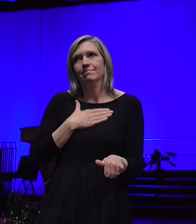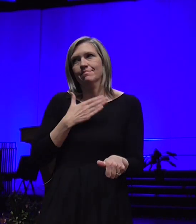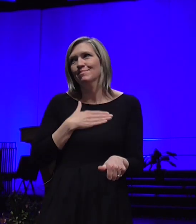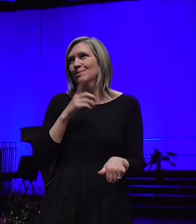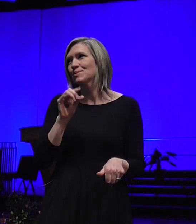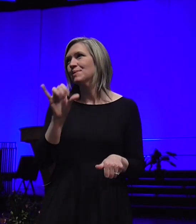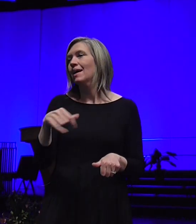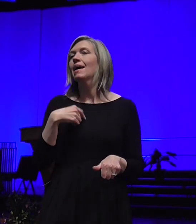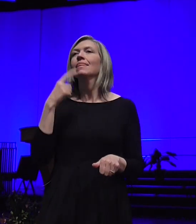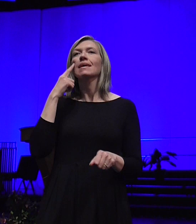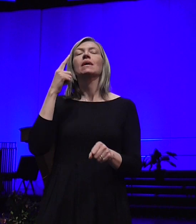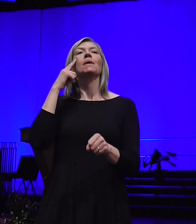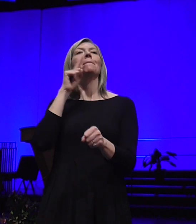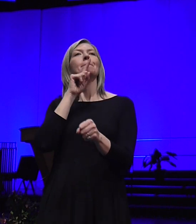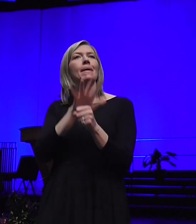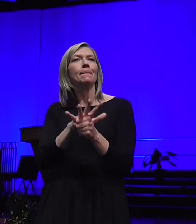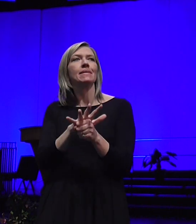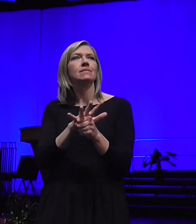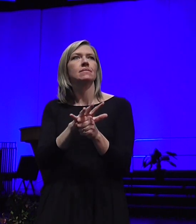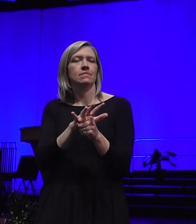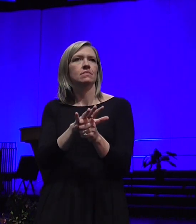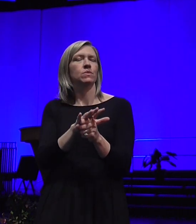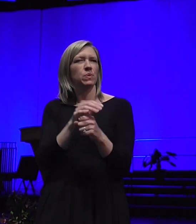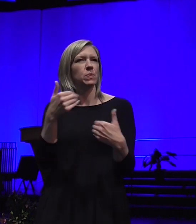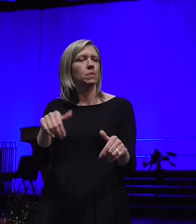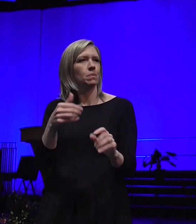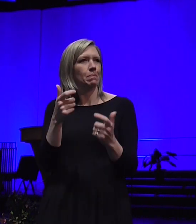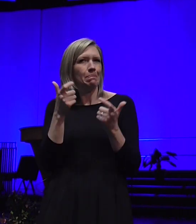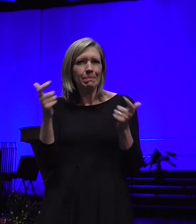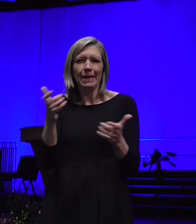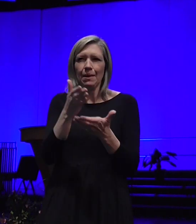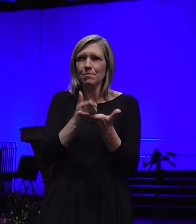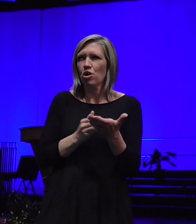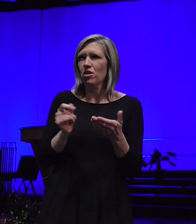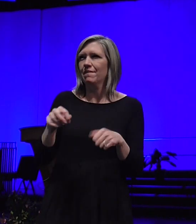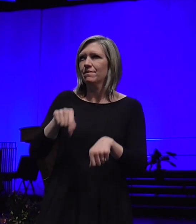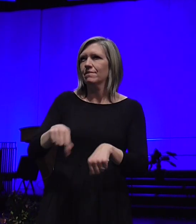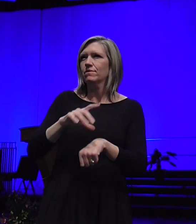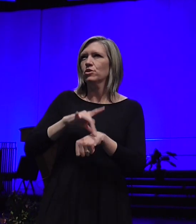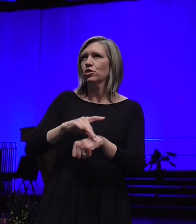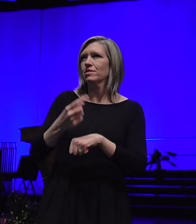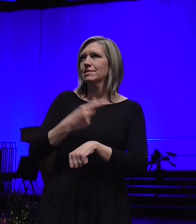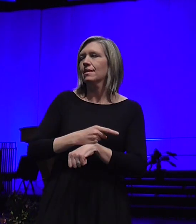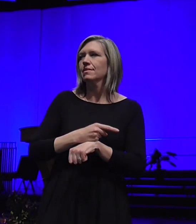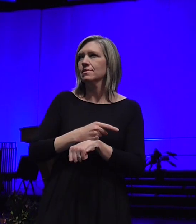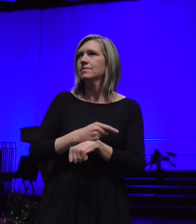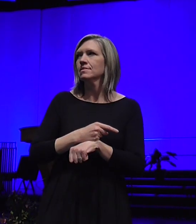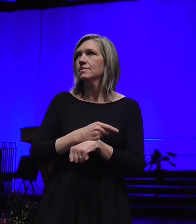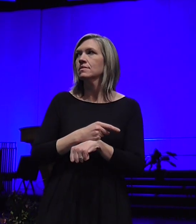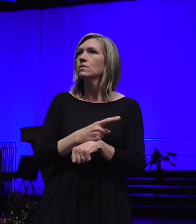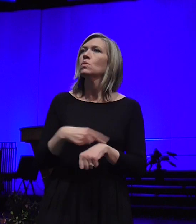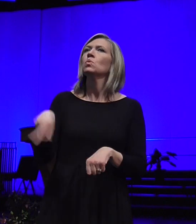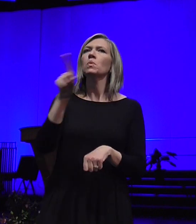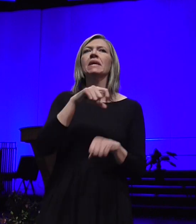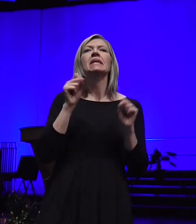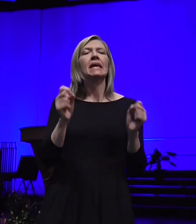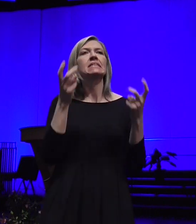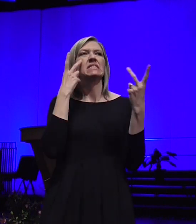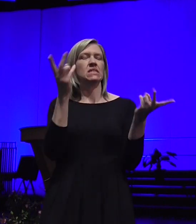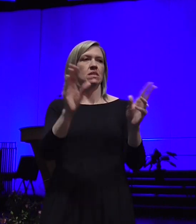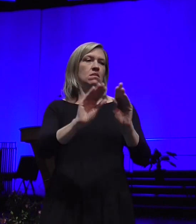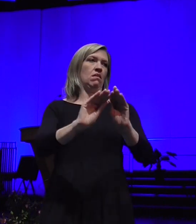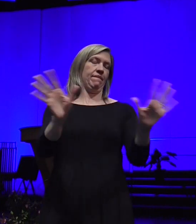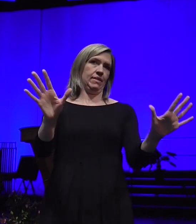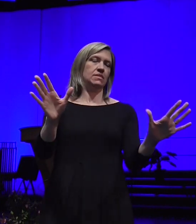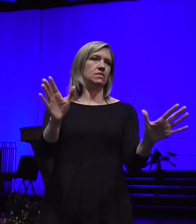that, because I think commitment is a big part of what Earth Day is. We all can see how bad it